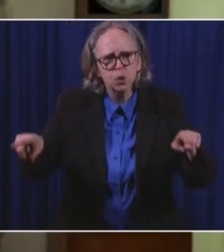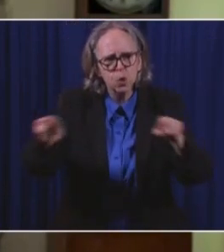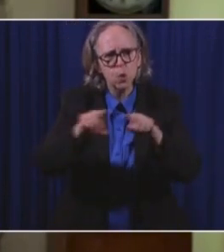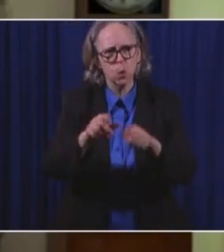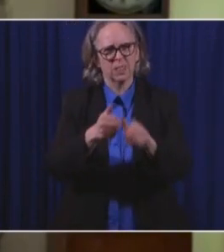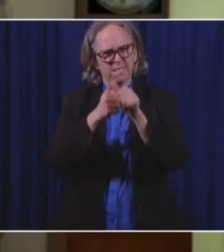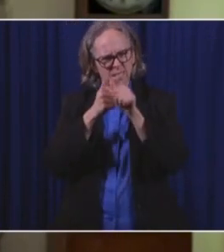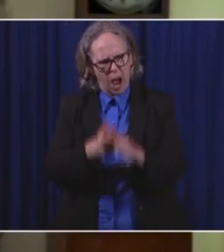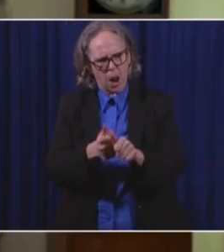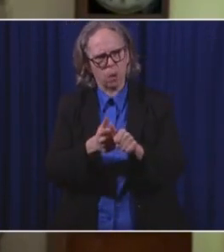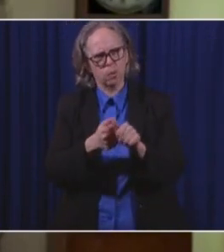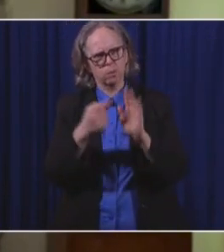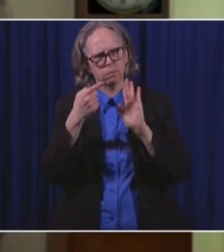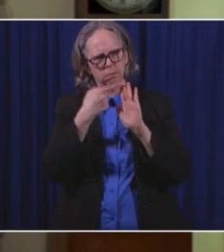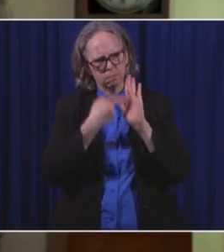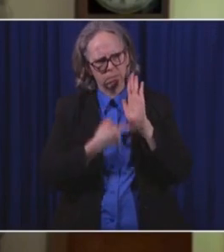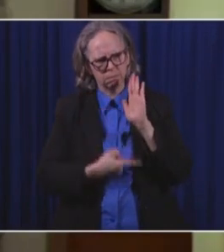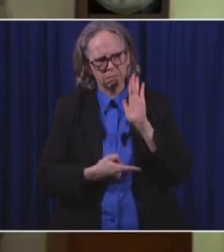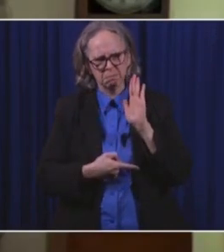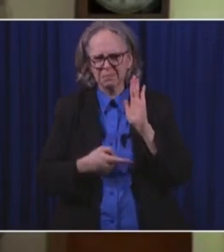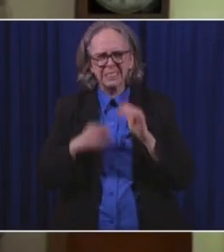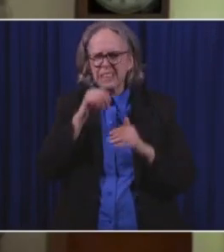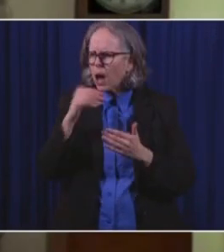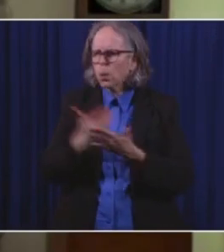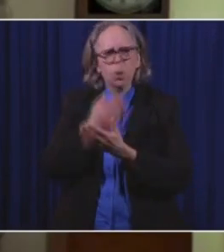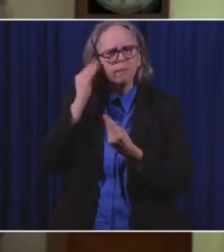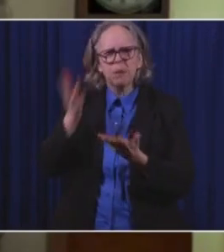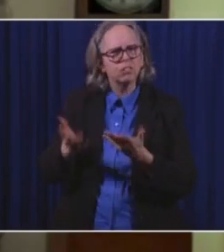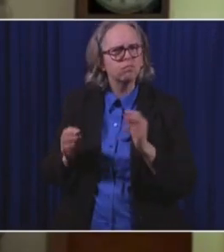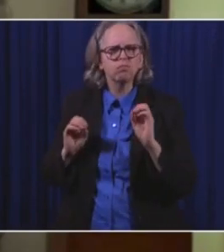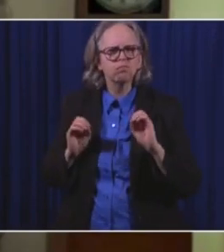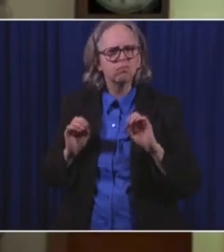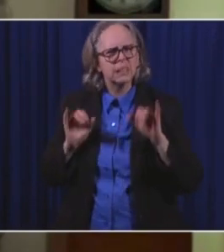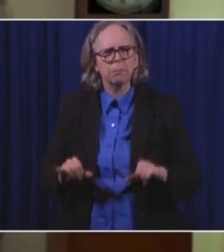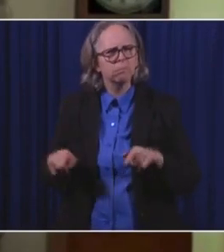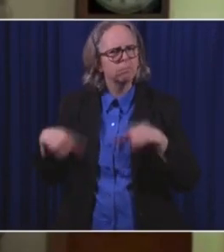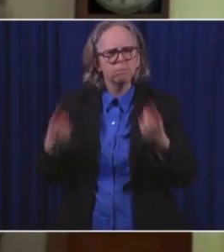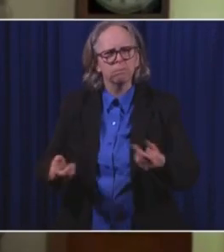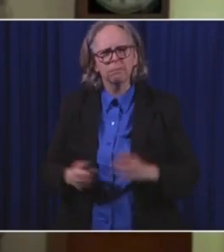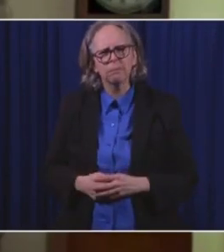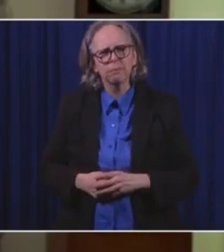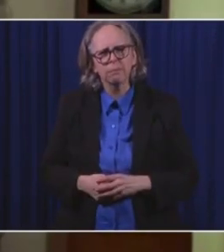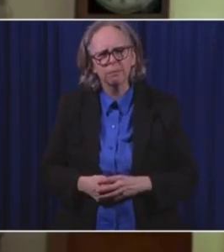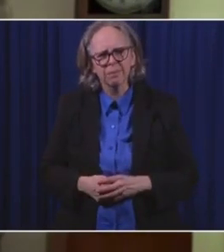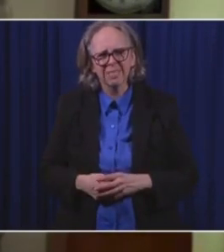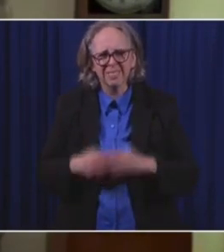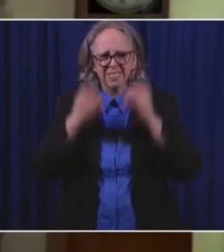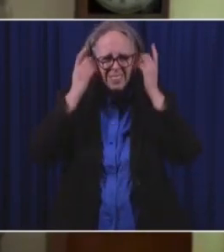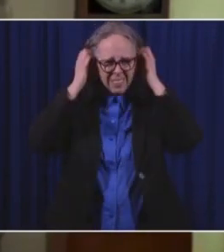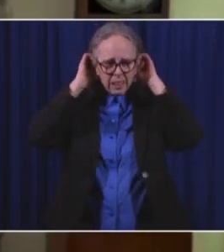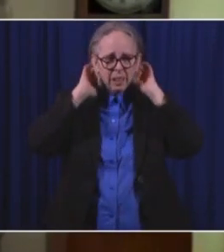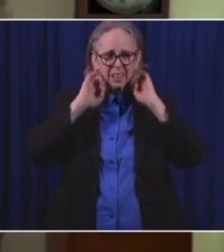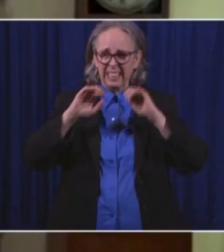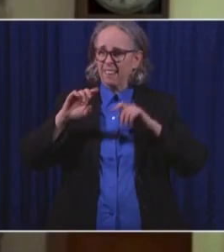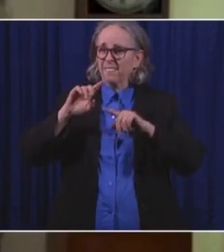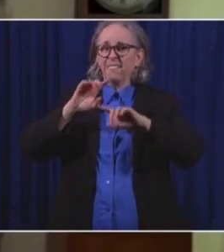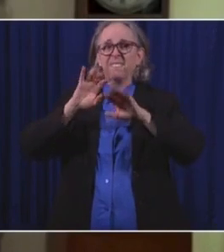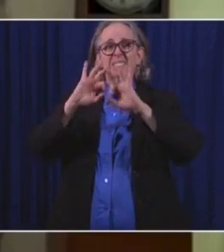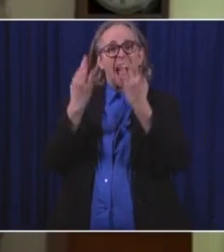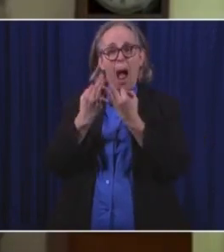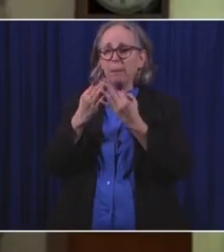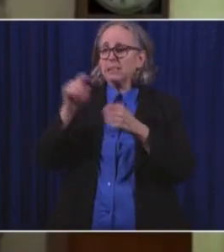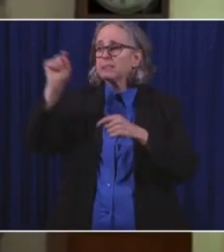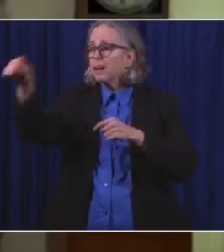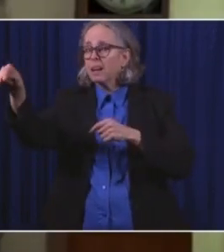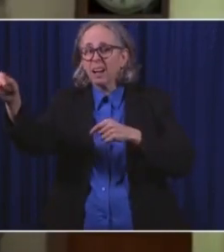it's consistent. It's not consistent with a bunch of people from different families or different households coming together and sitting at one table at a